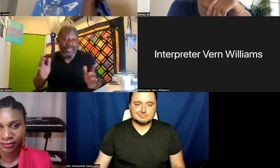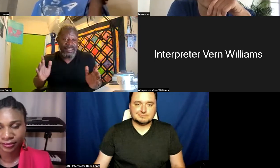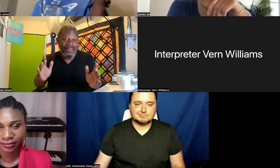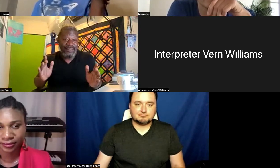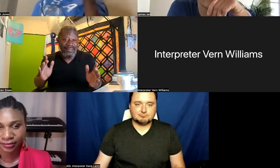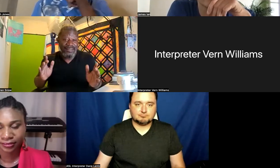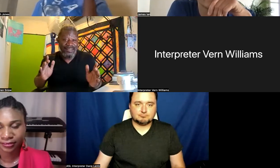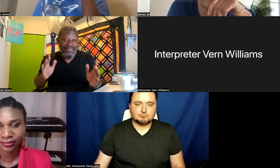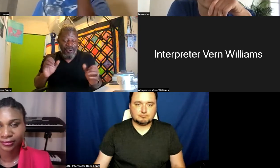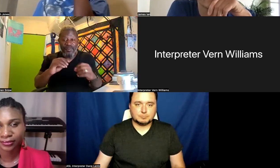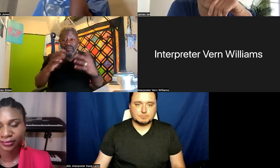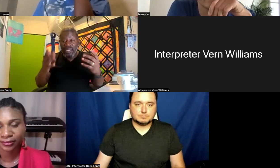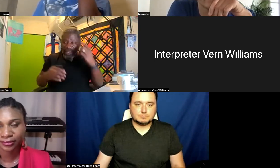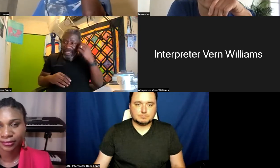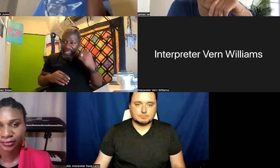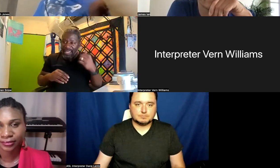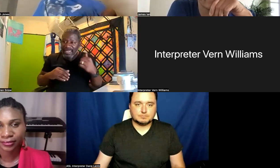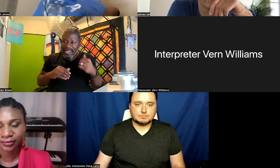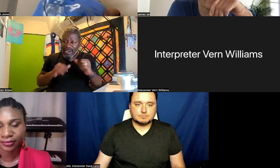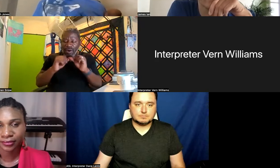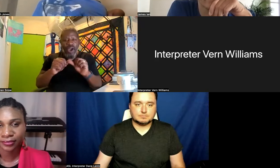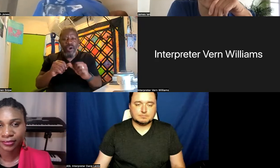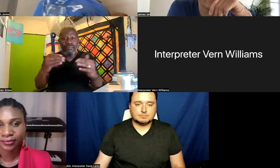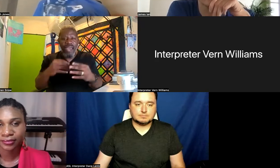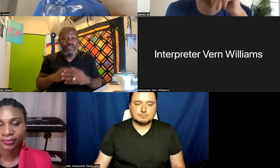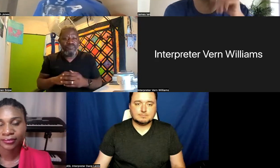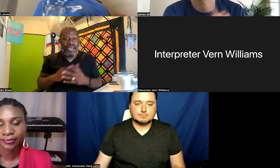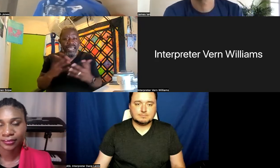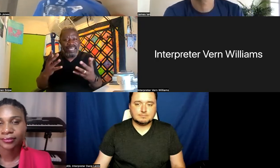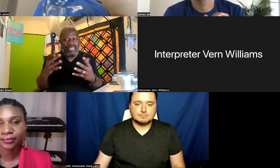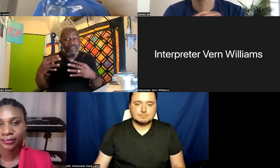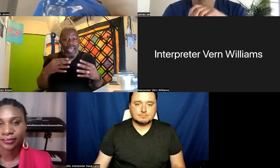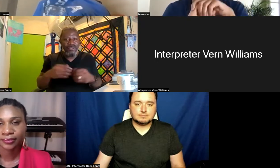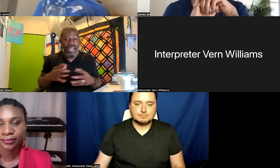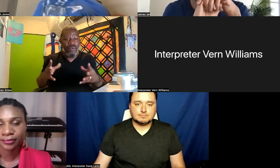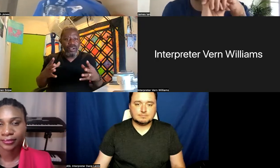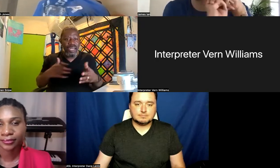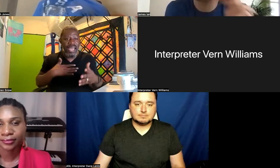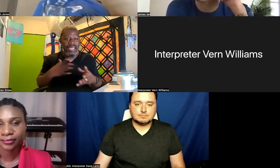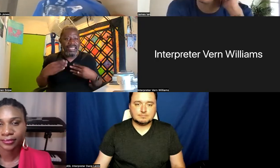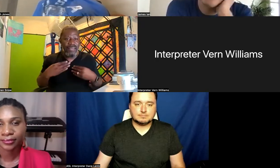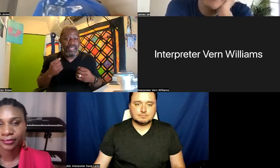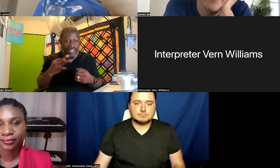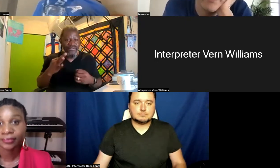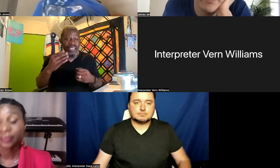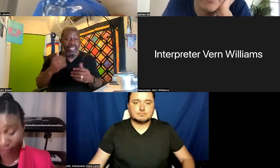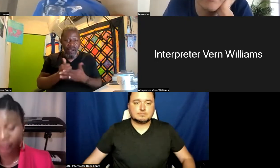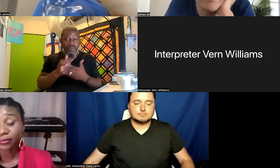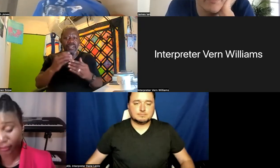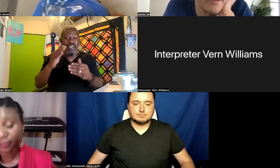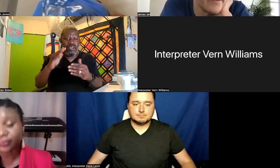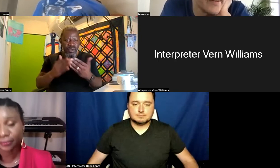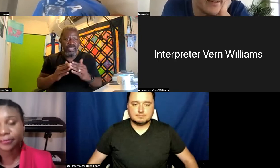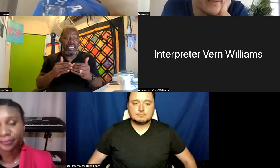it happens. So it's an ongoing battle, but it's a battle that I will gladly accept if it